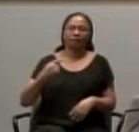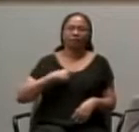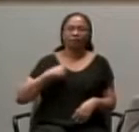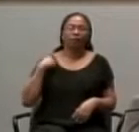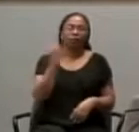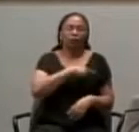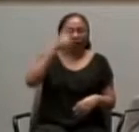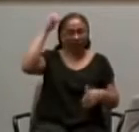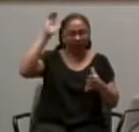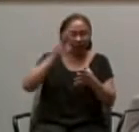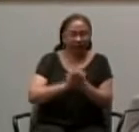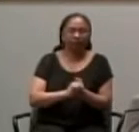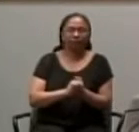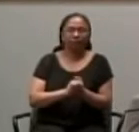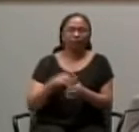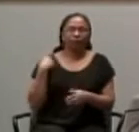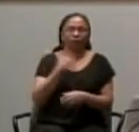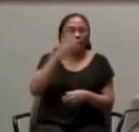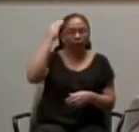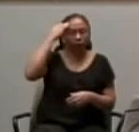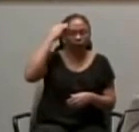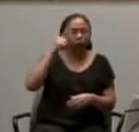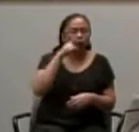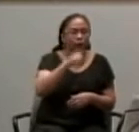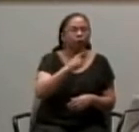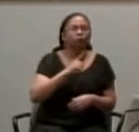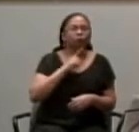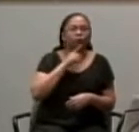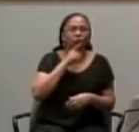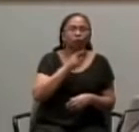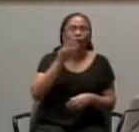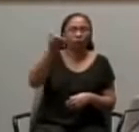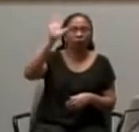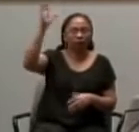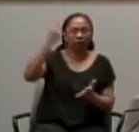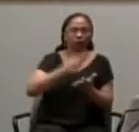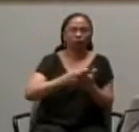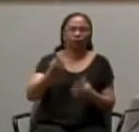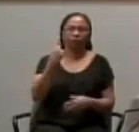believe. We know that you are the Holy One of God.